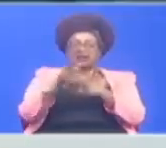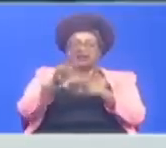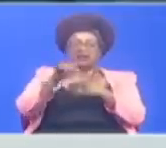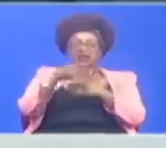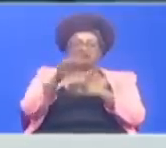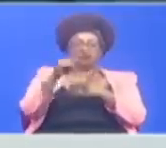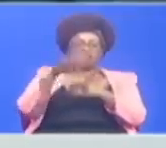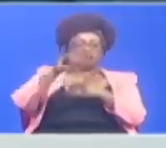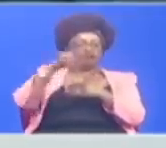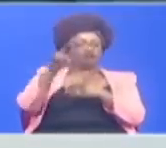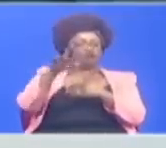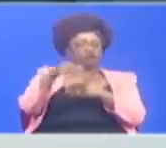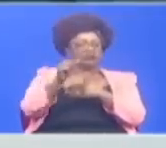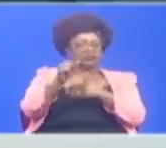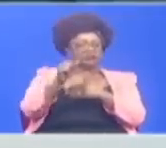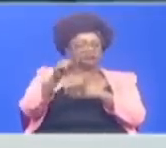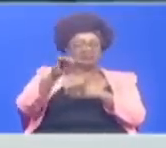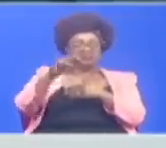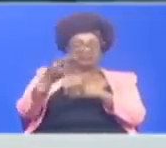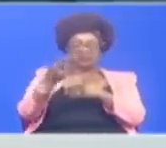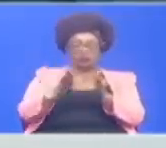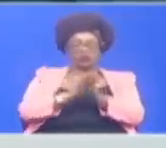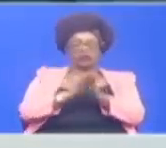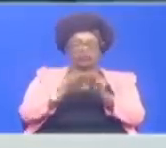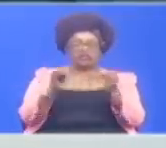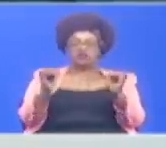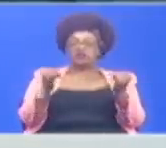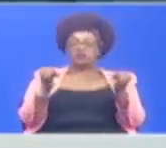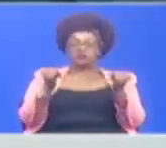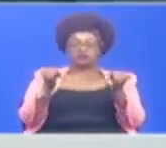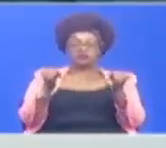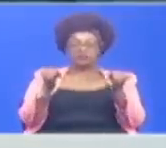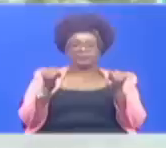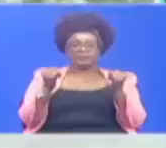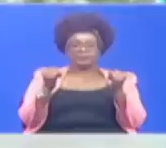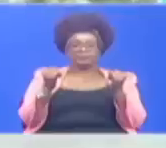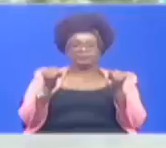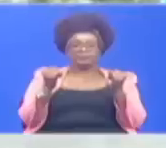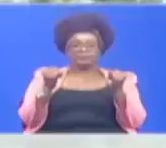Kiambu County. Seth Olale with the latest update on the search operation.